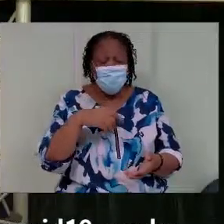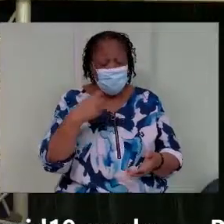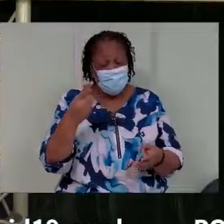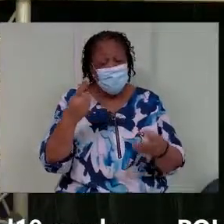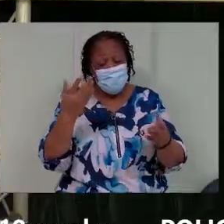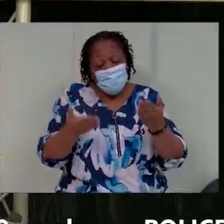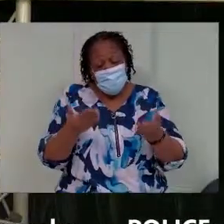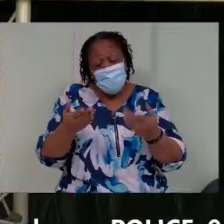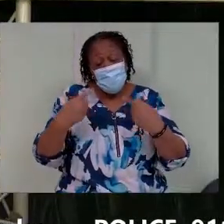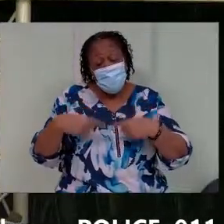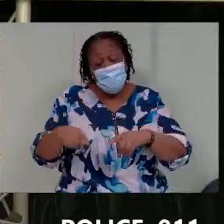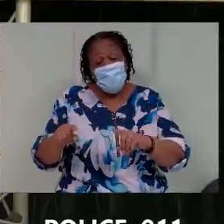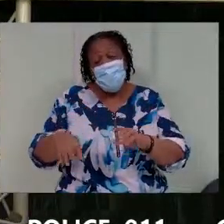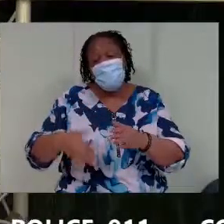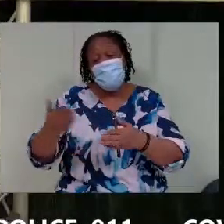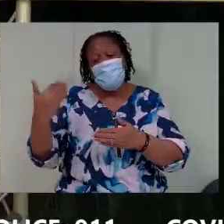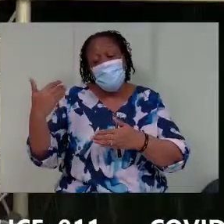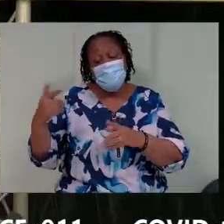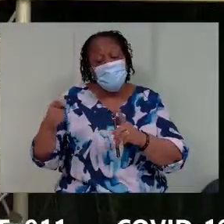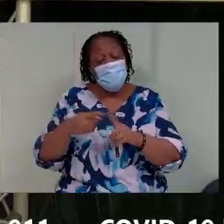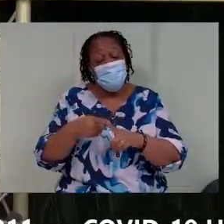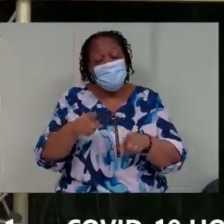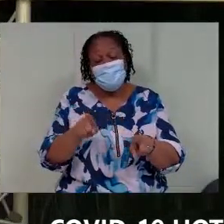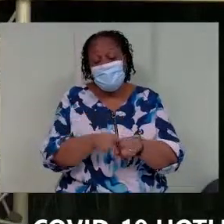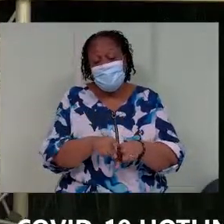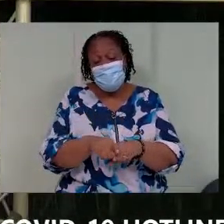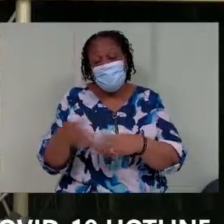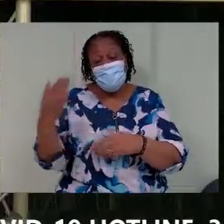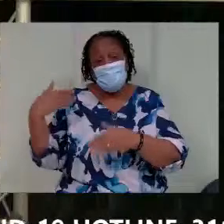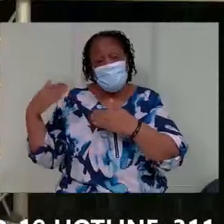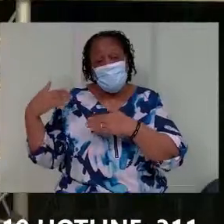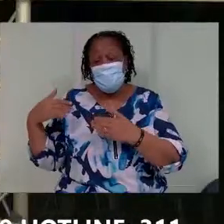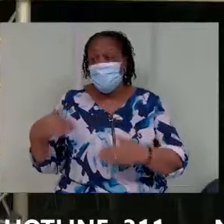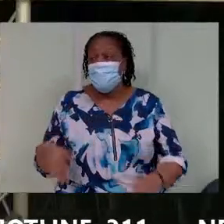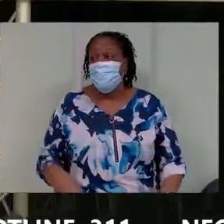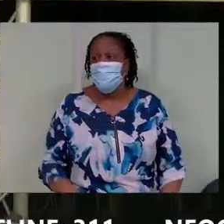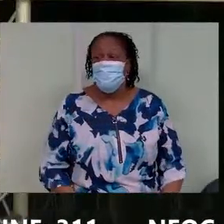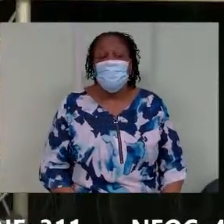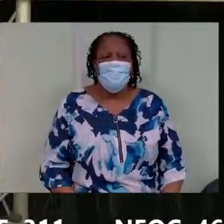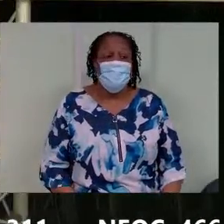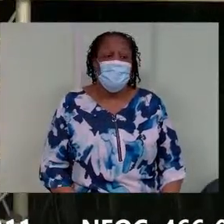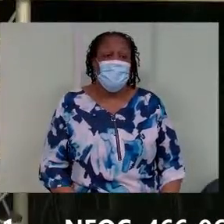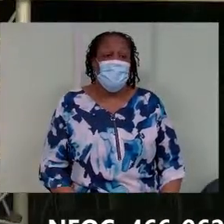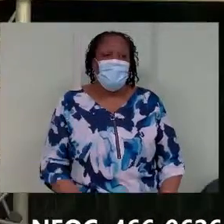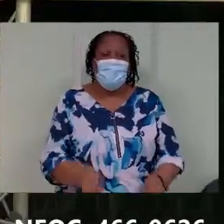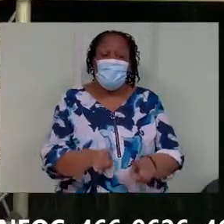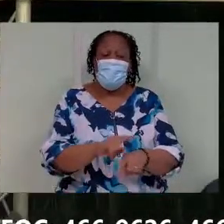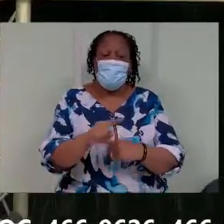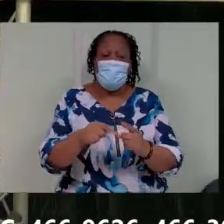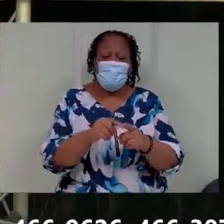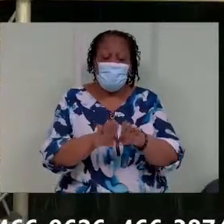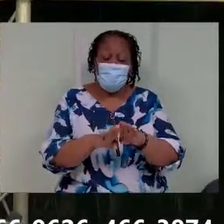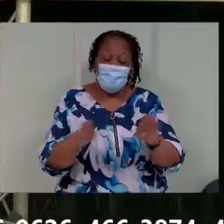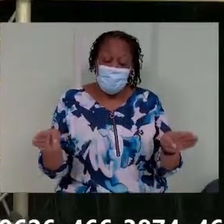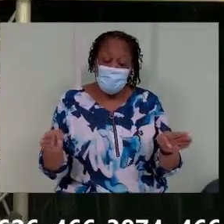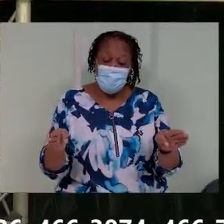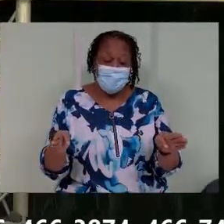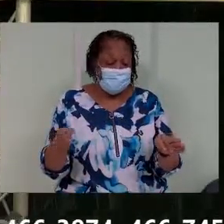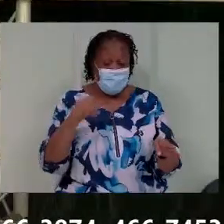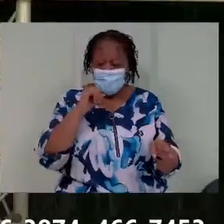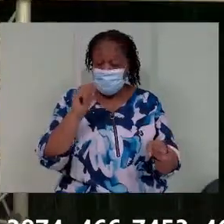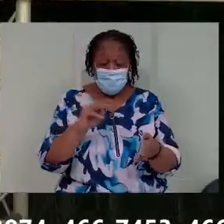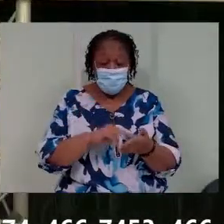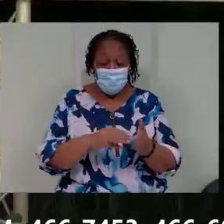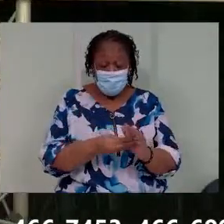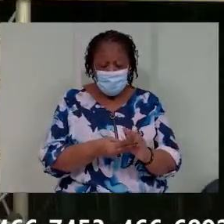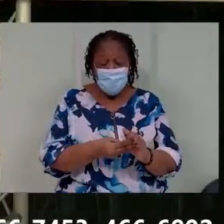able to open our borders, it doesn't mean that we are not going to get cases, but it means that we are going to be able to reduce